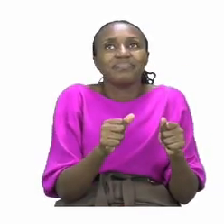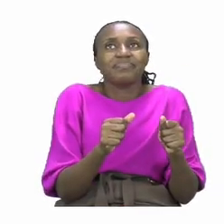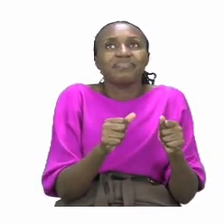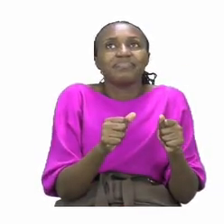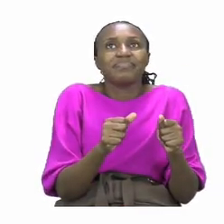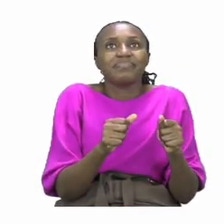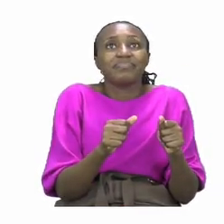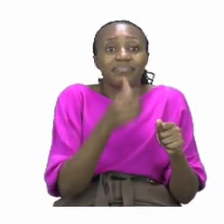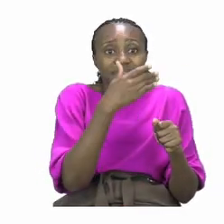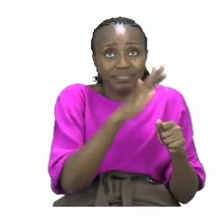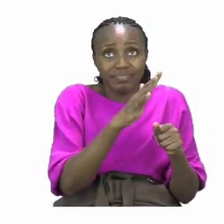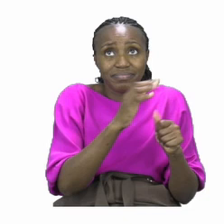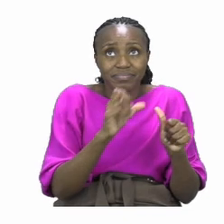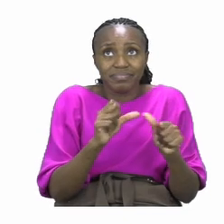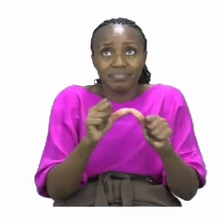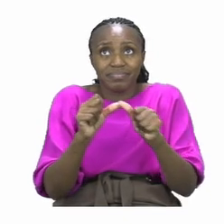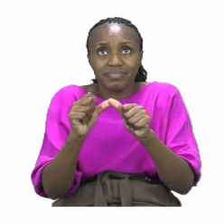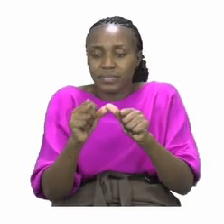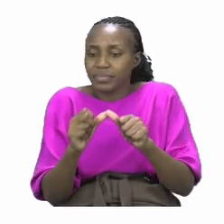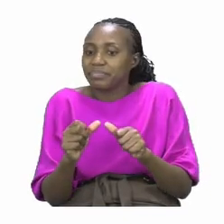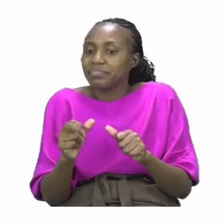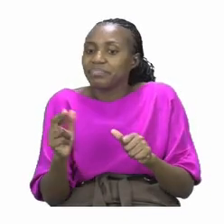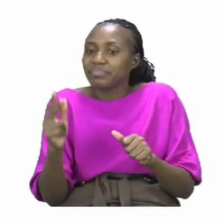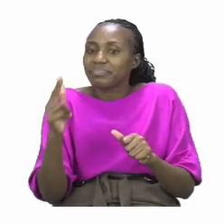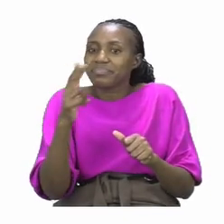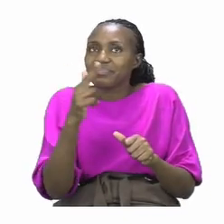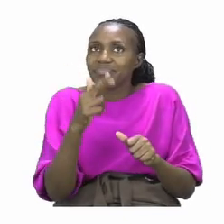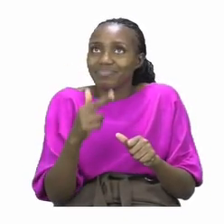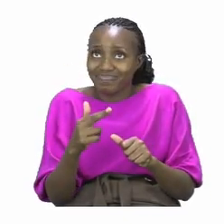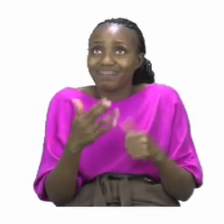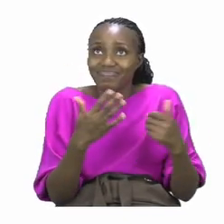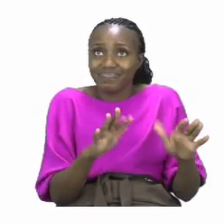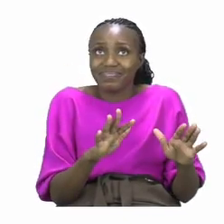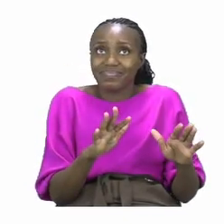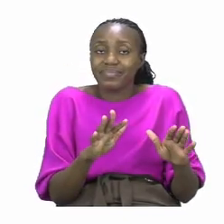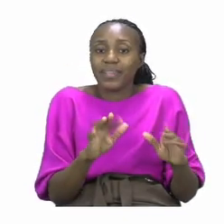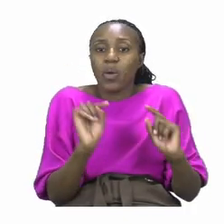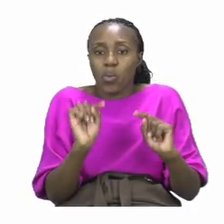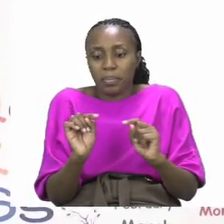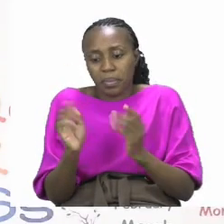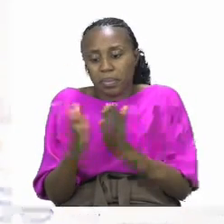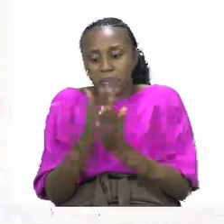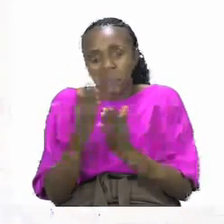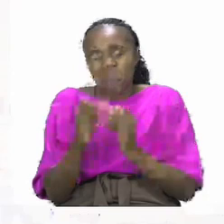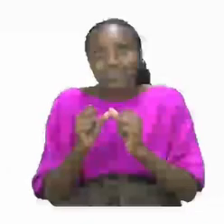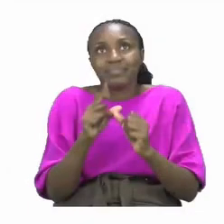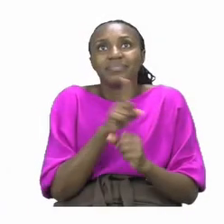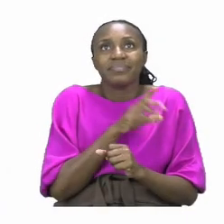When you're done with that one, boys and girls, you can move on to the next page. Page 10.